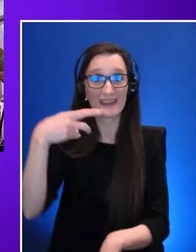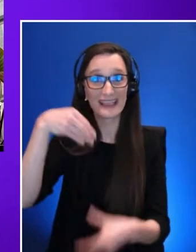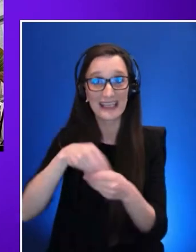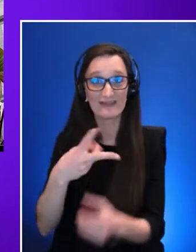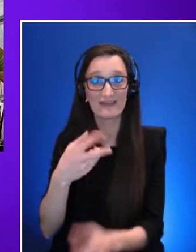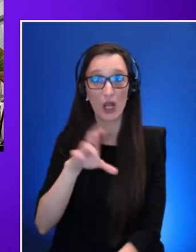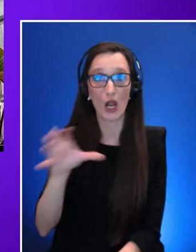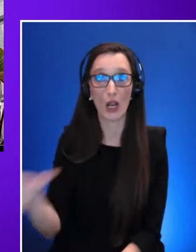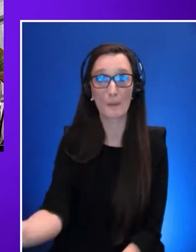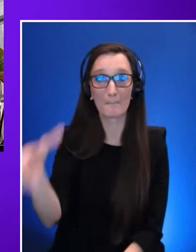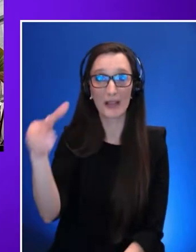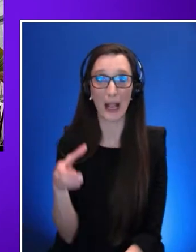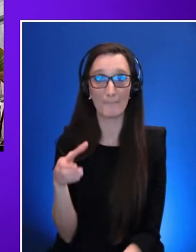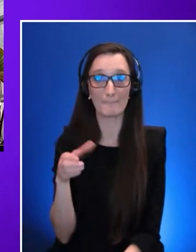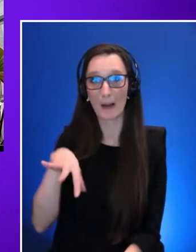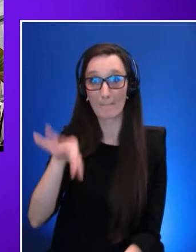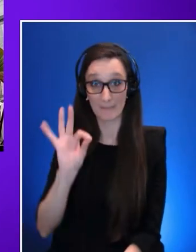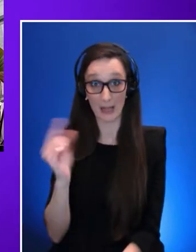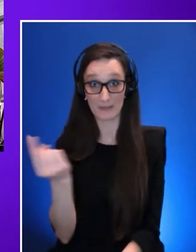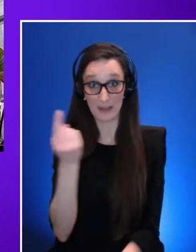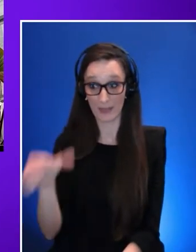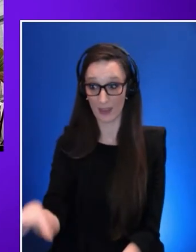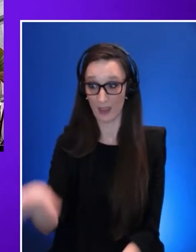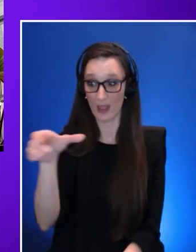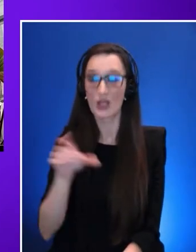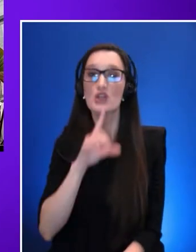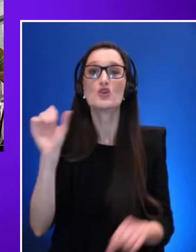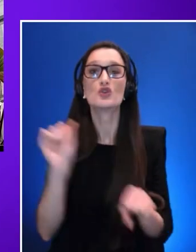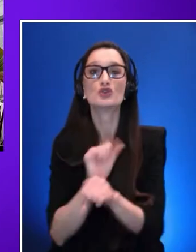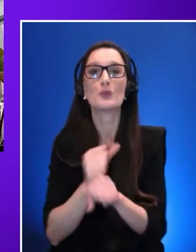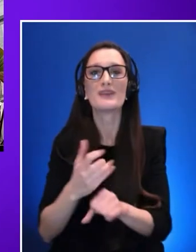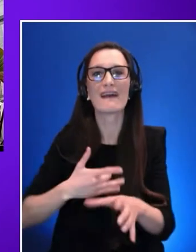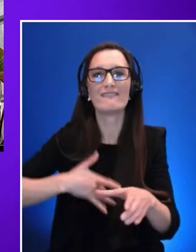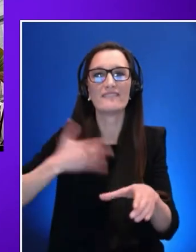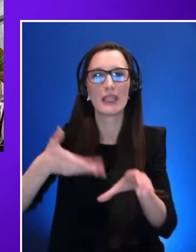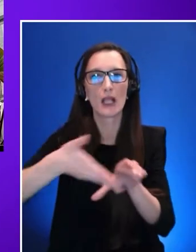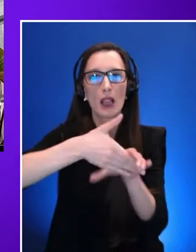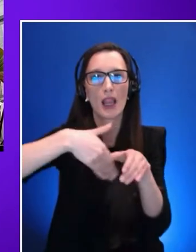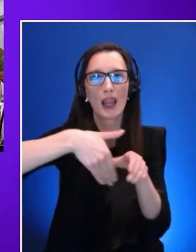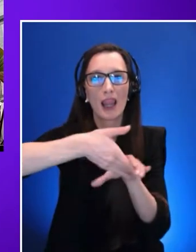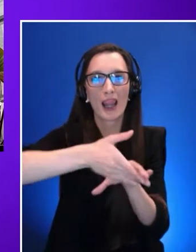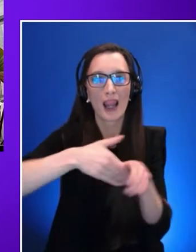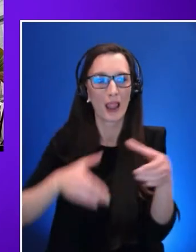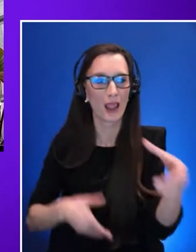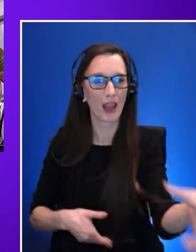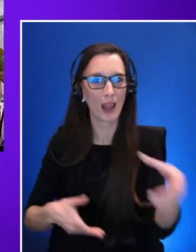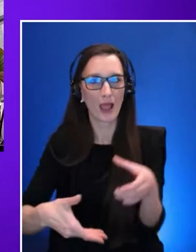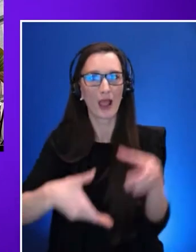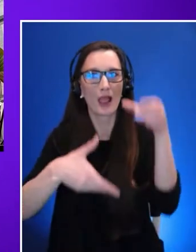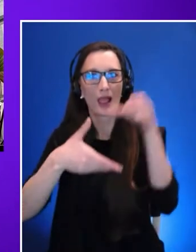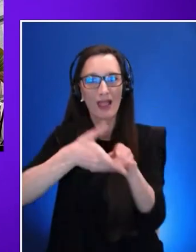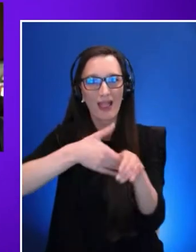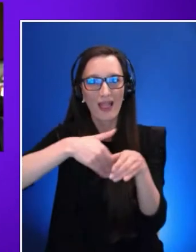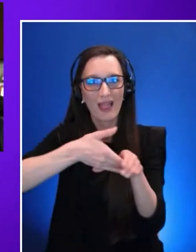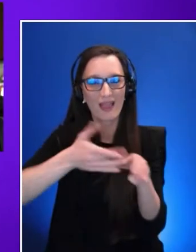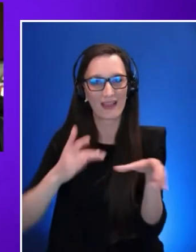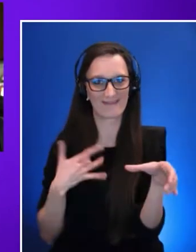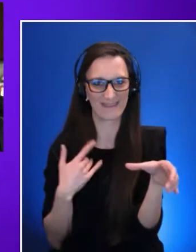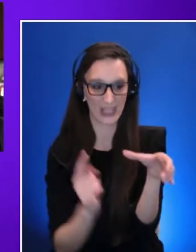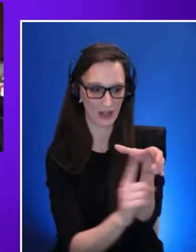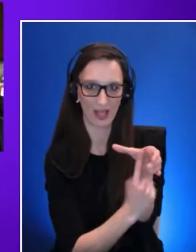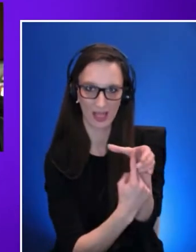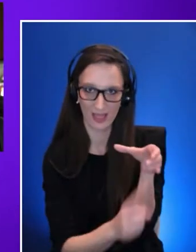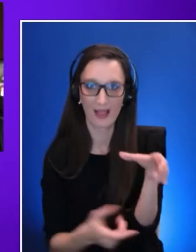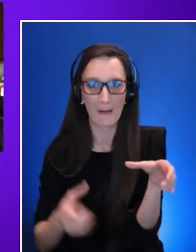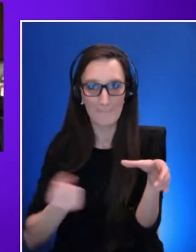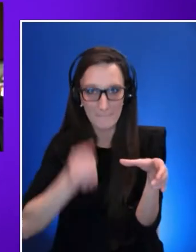actually feel the thing in your hand that you're picking up. And normally in VR, you don't, you pick something up